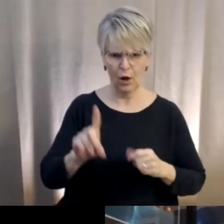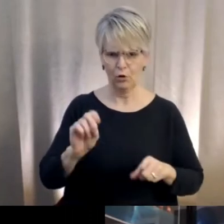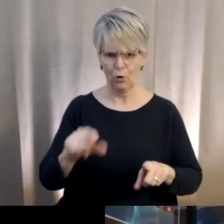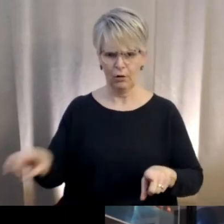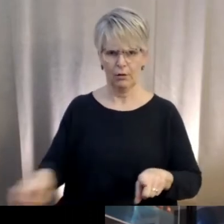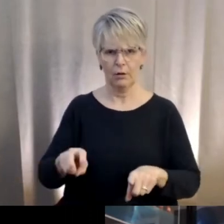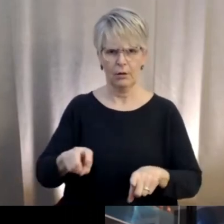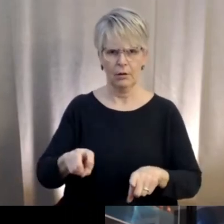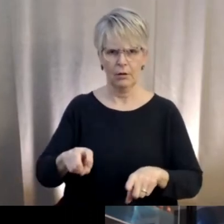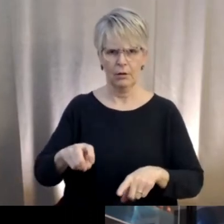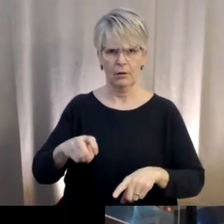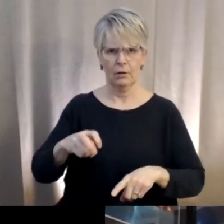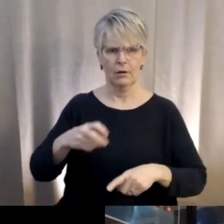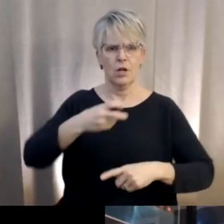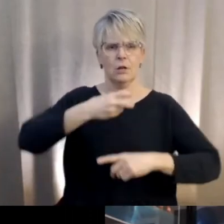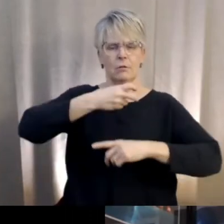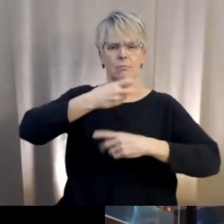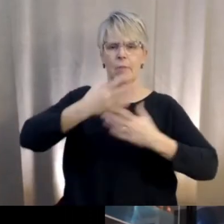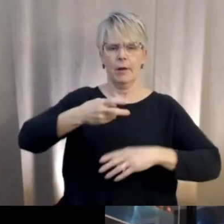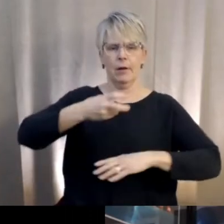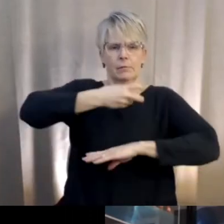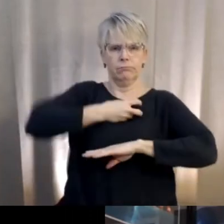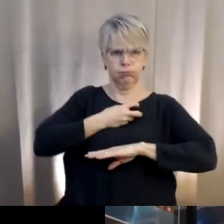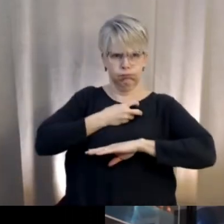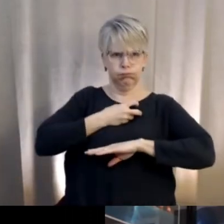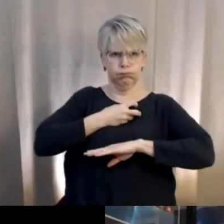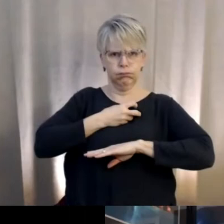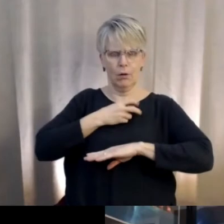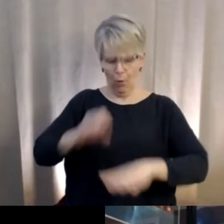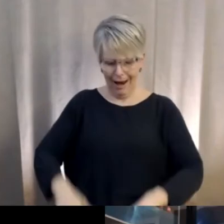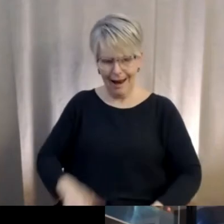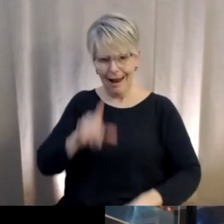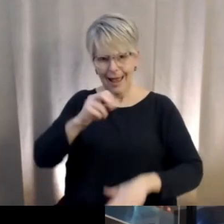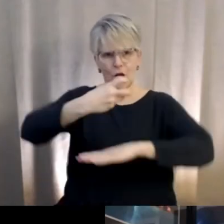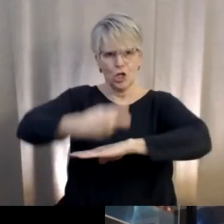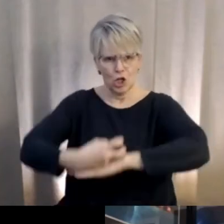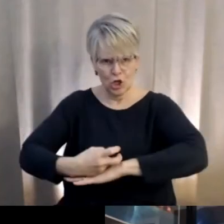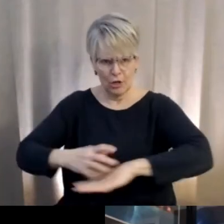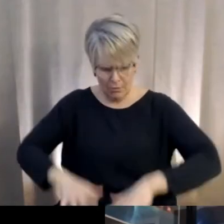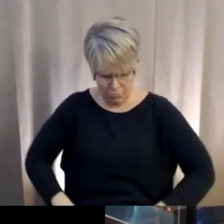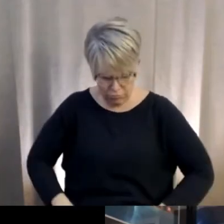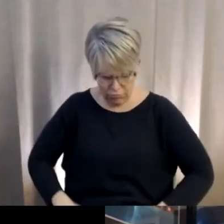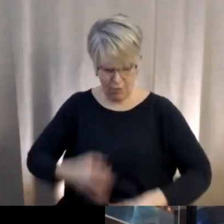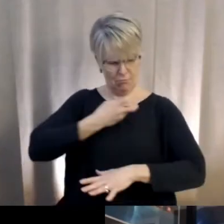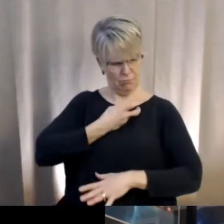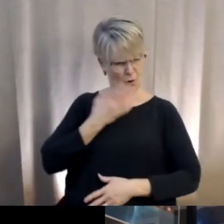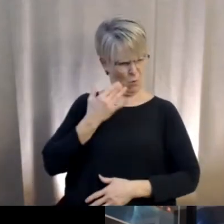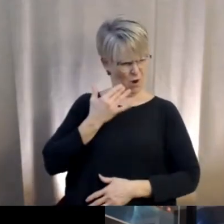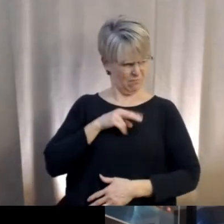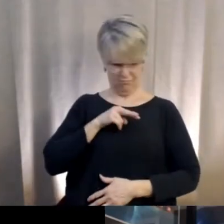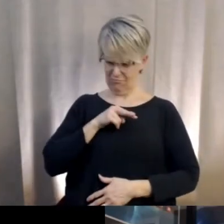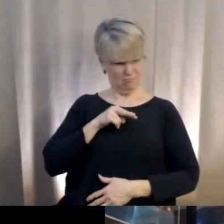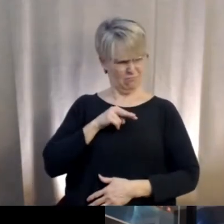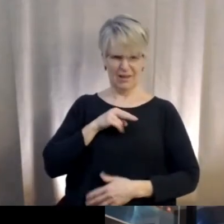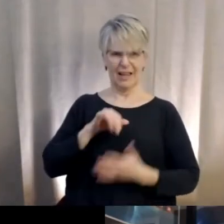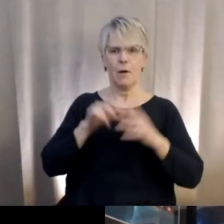heavily laying most of their body on the person's legs or chest? So that could be one, right? Like if someone's struggling